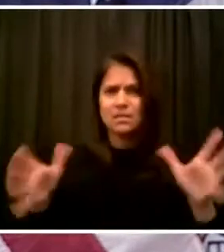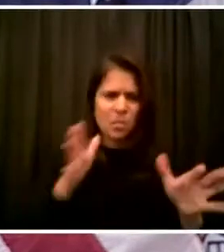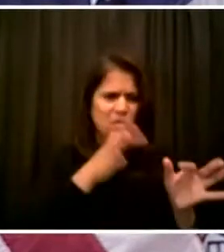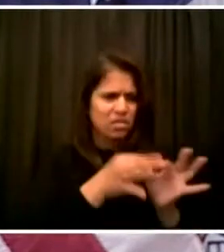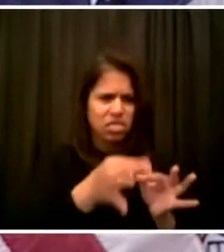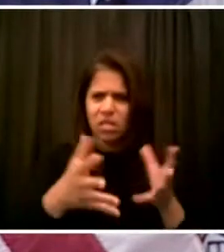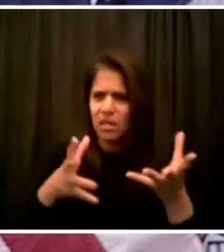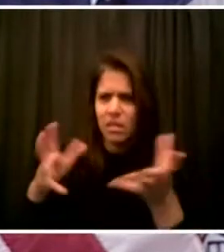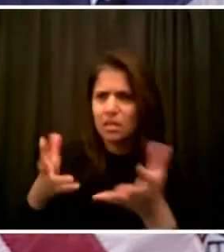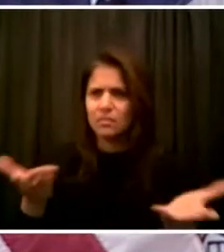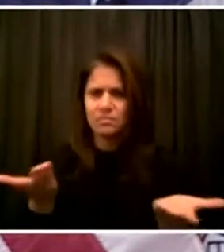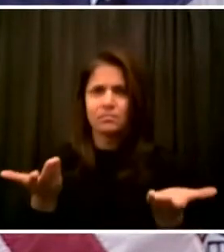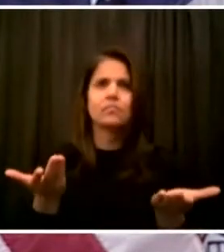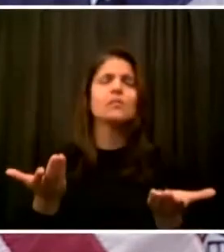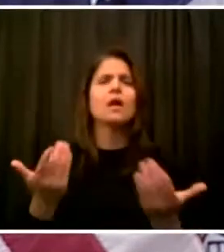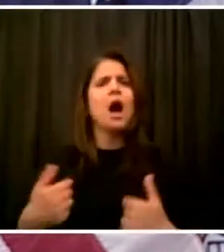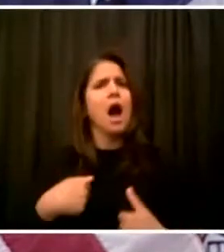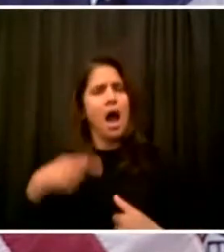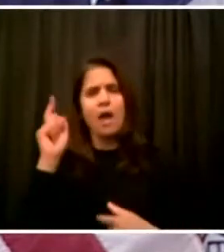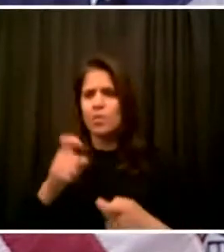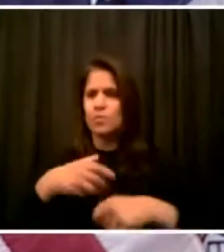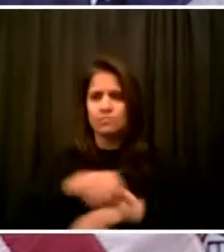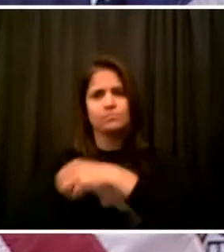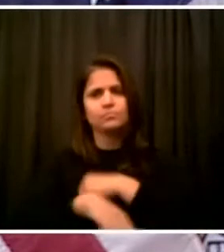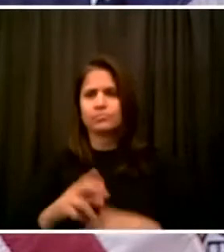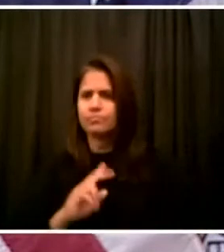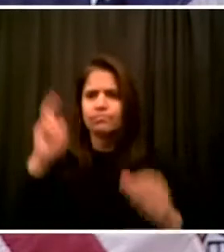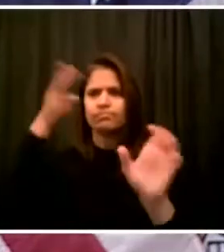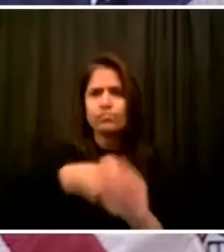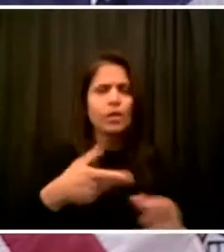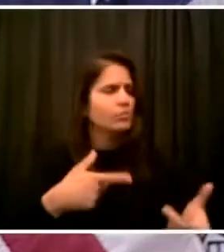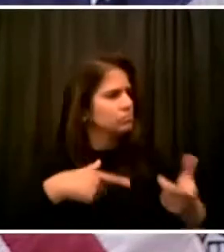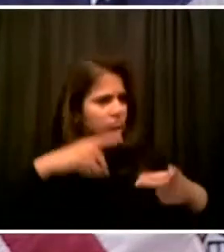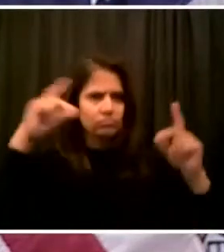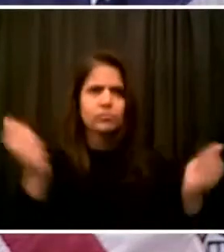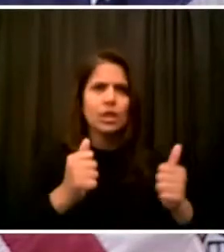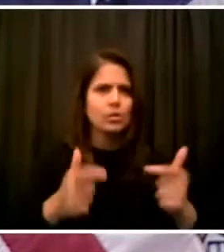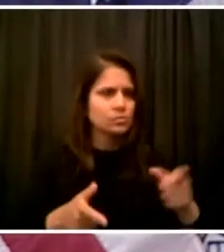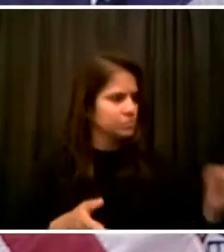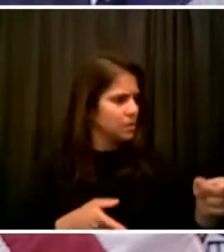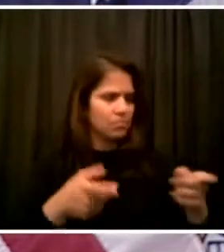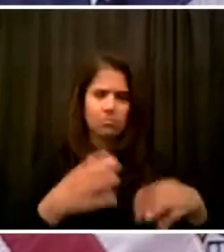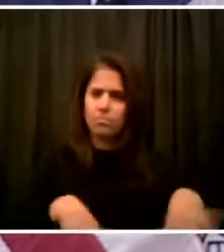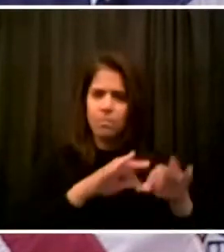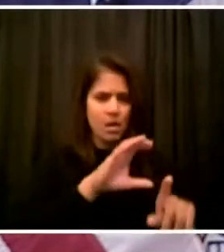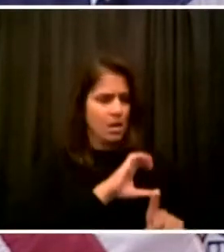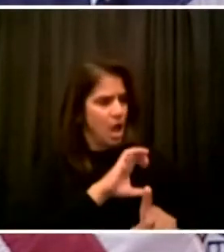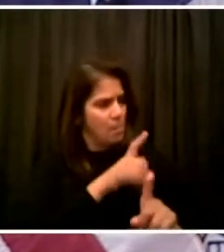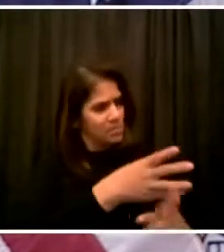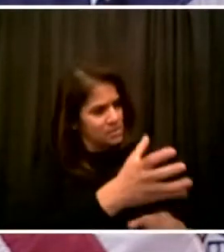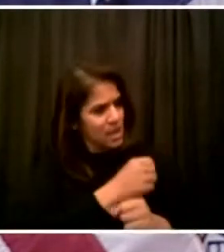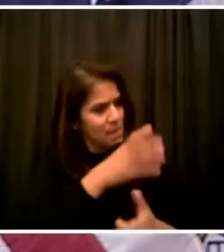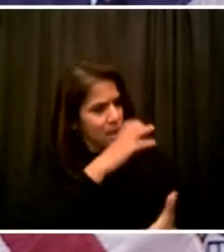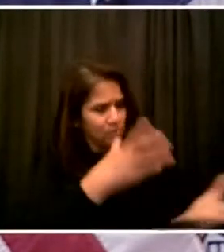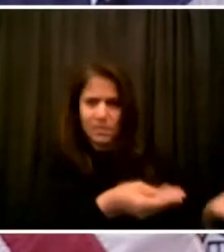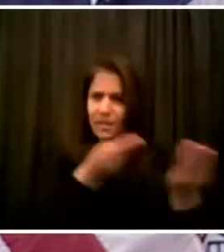huge number of people were sick. We were asking so much of the officers on duty, it was crucial to provide them with the protection that was